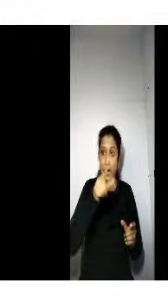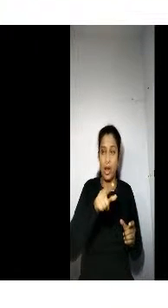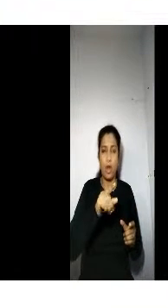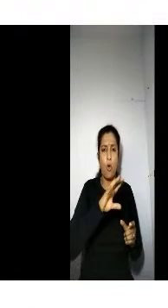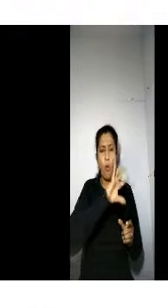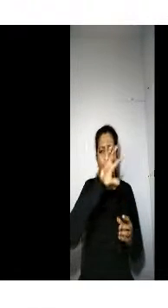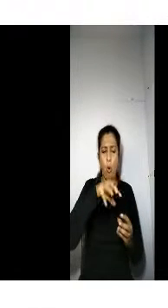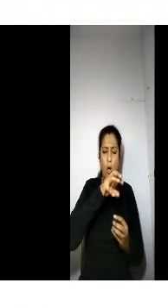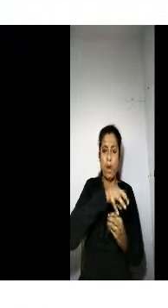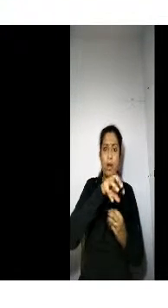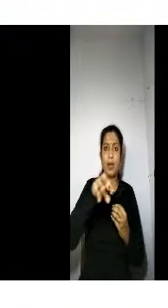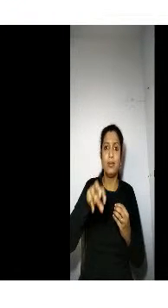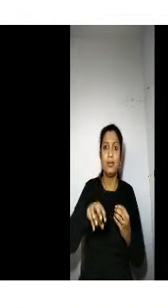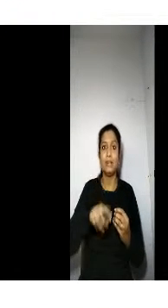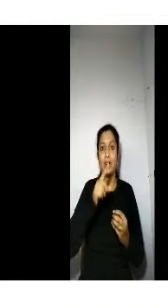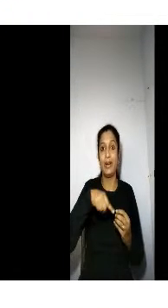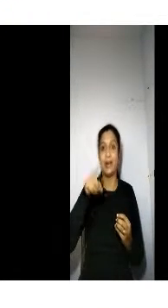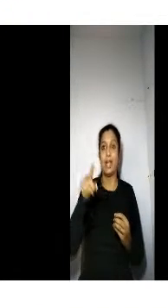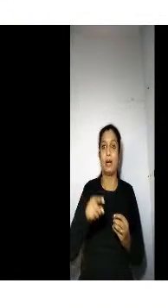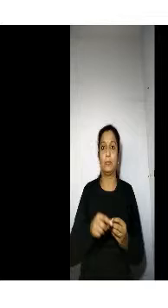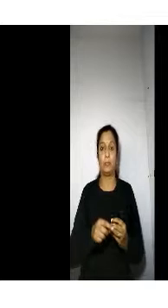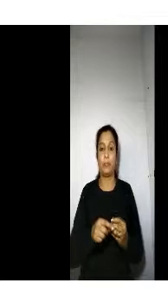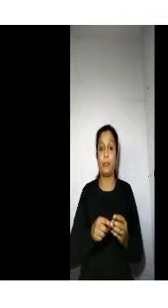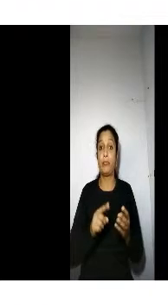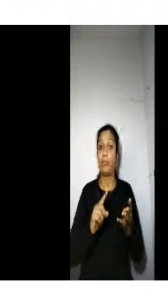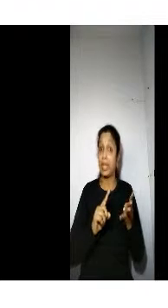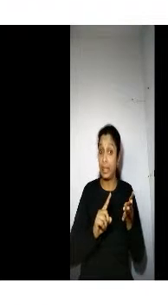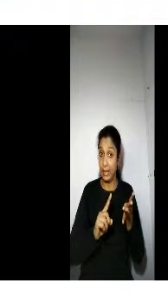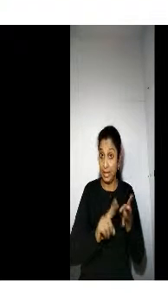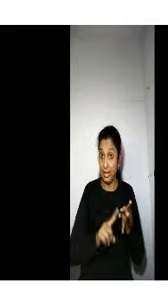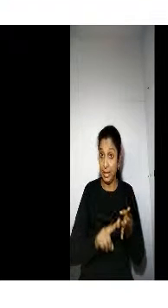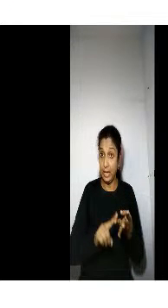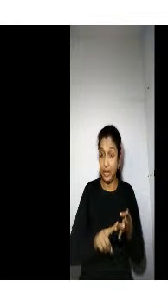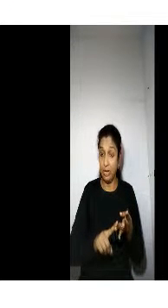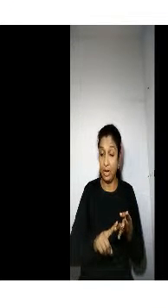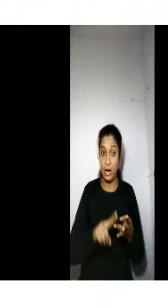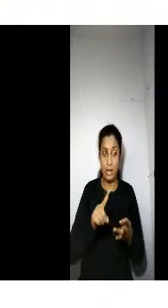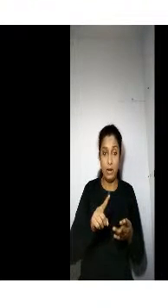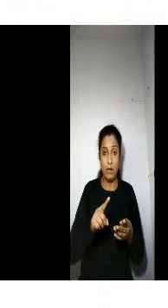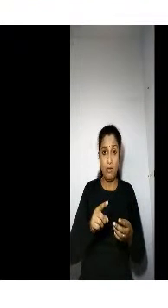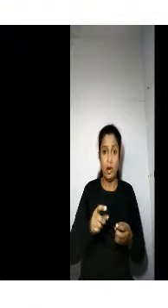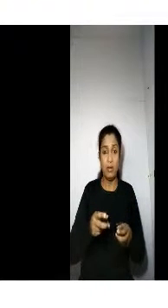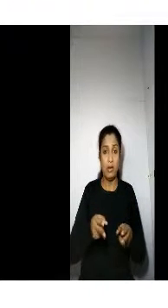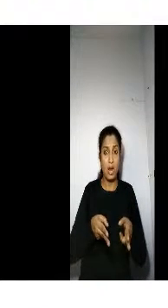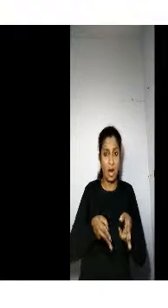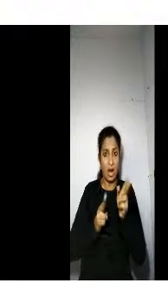associations all over the country.